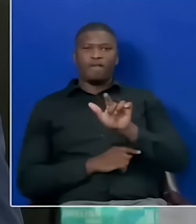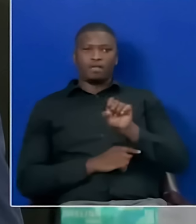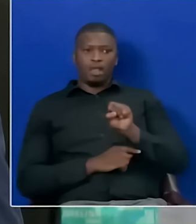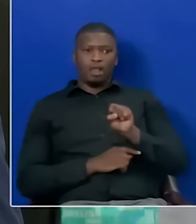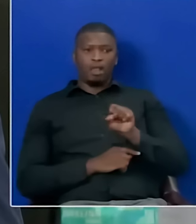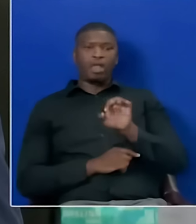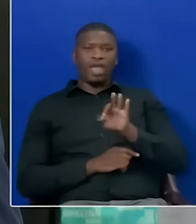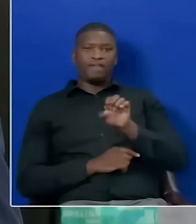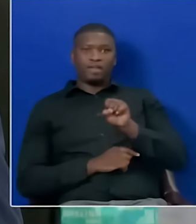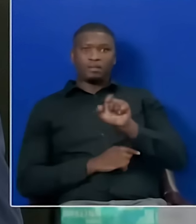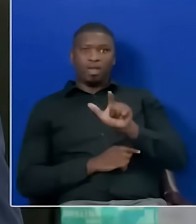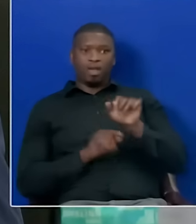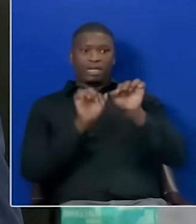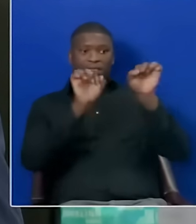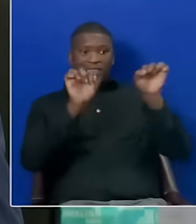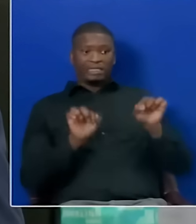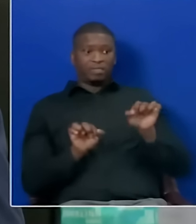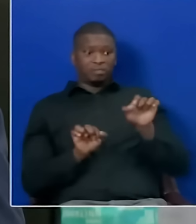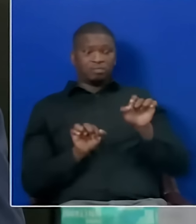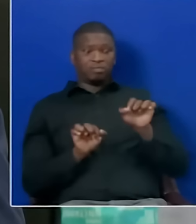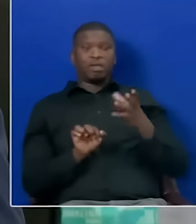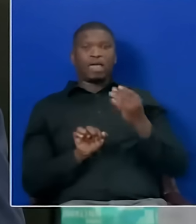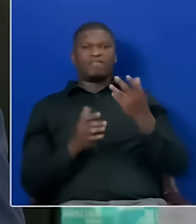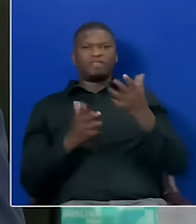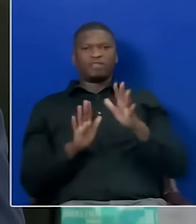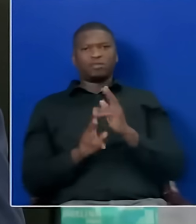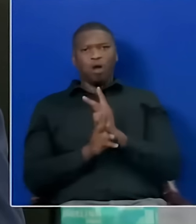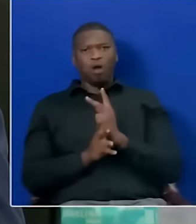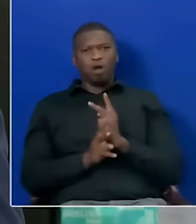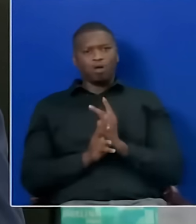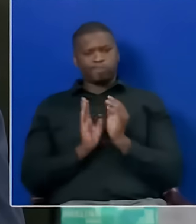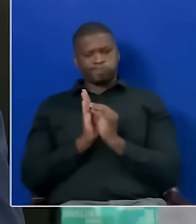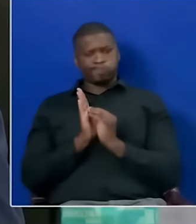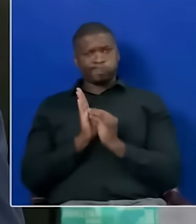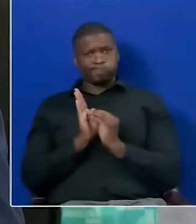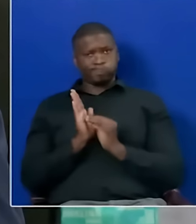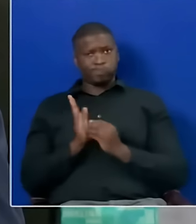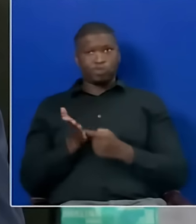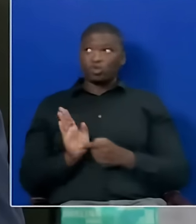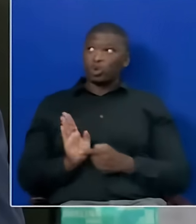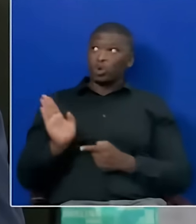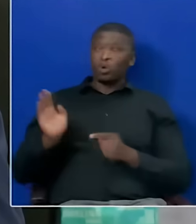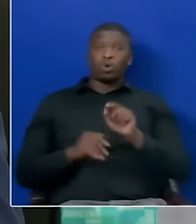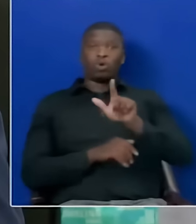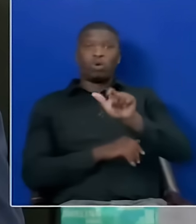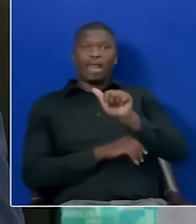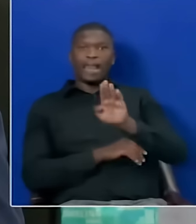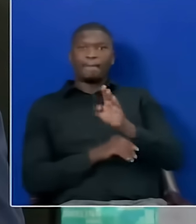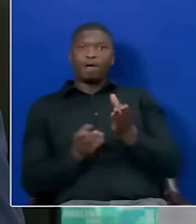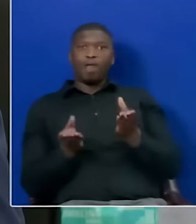records of this particular case. It gives you the lab number of the case, the entry